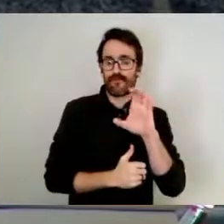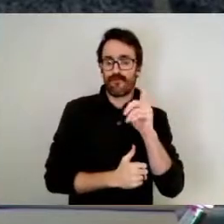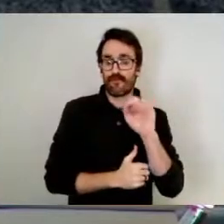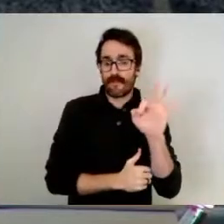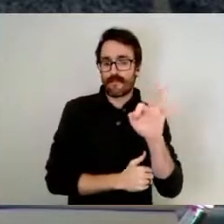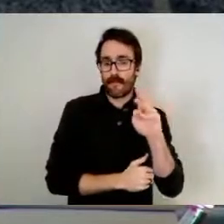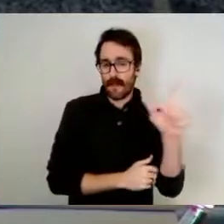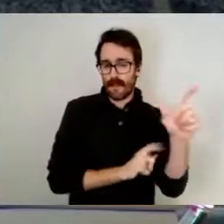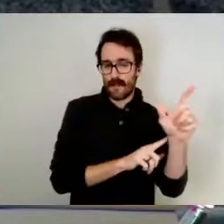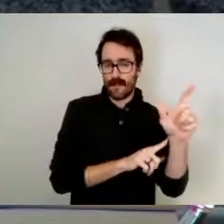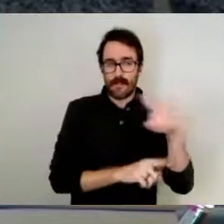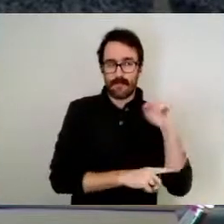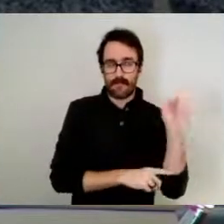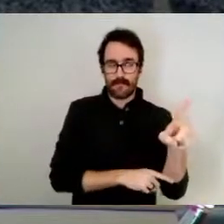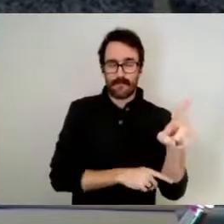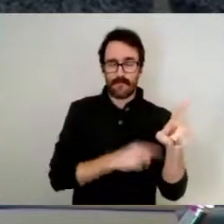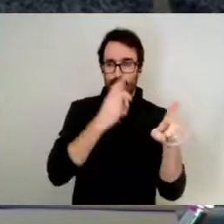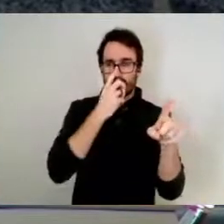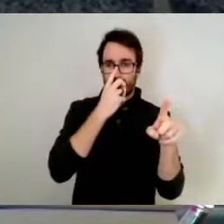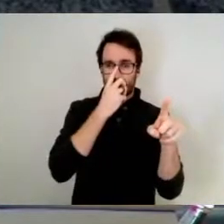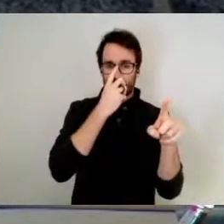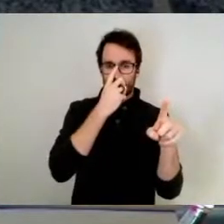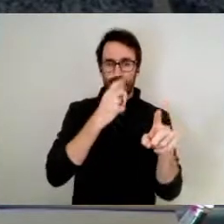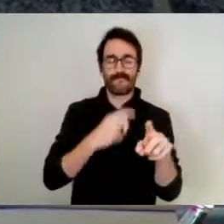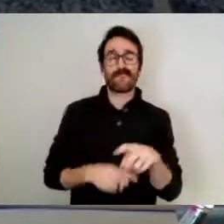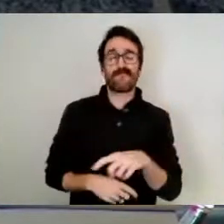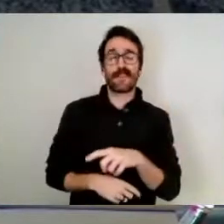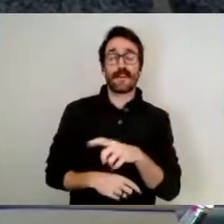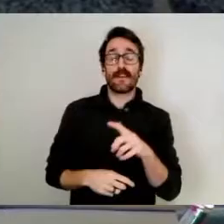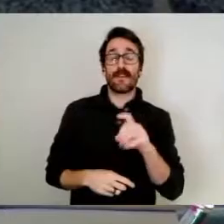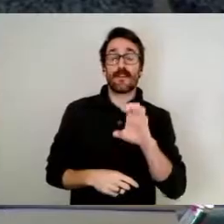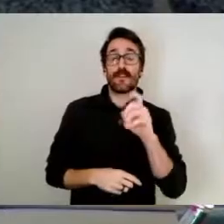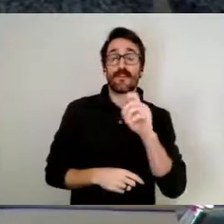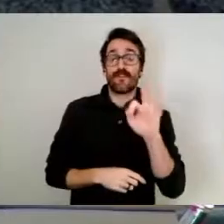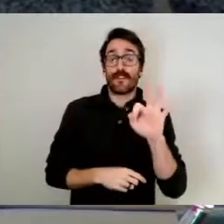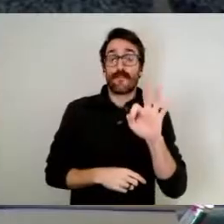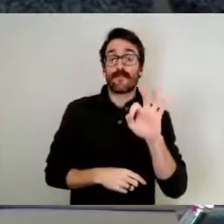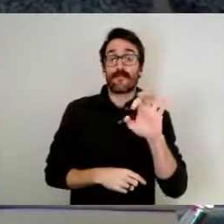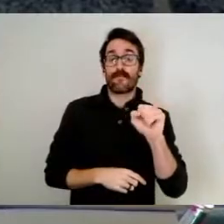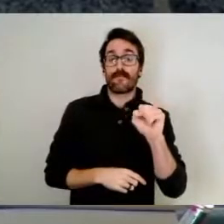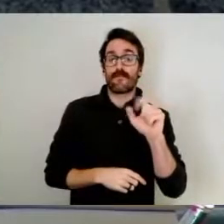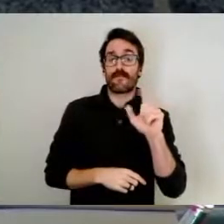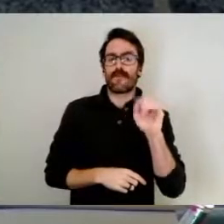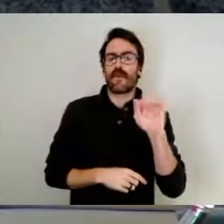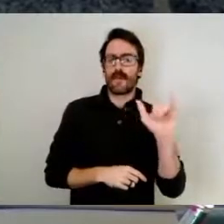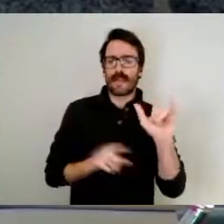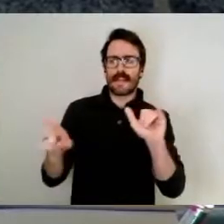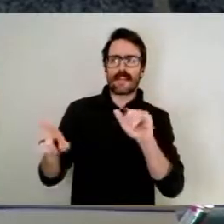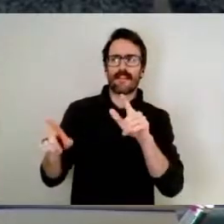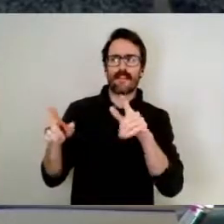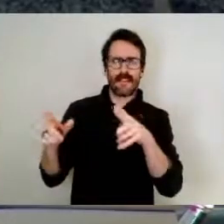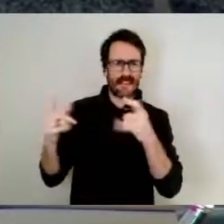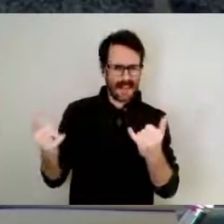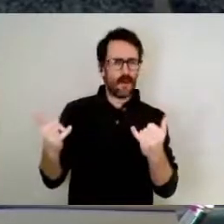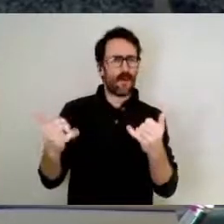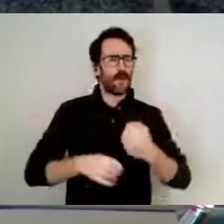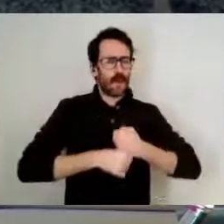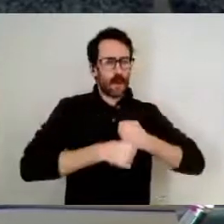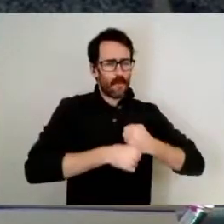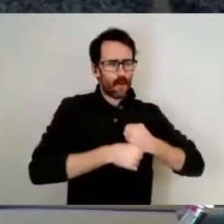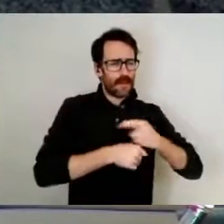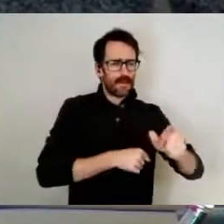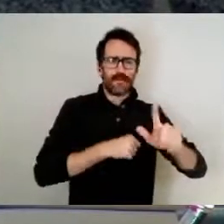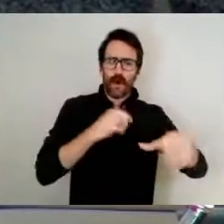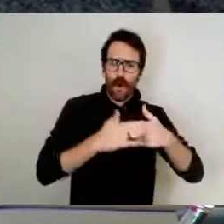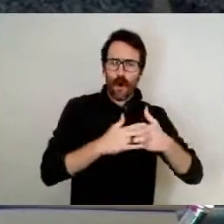stadium and Confederation Park. So I know the Prime Minister and his staff are actively engaged as their number one file